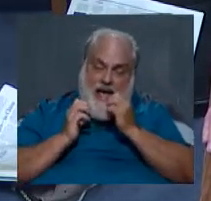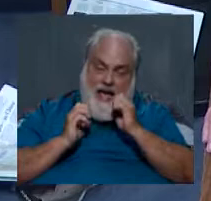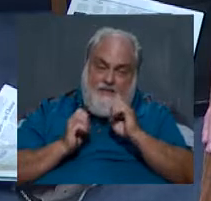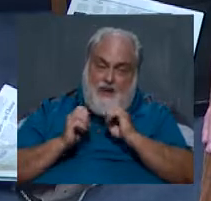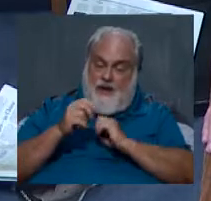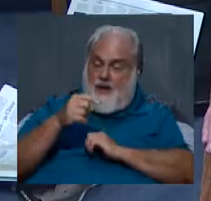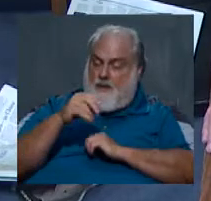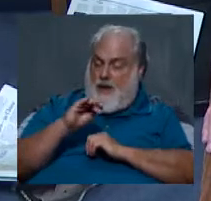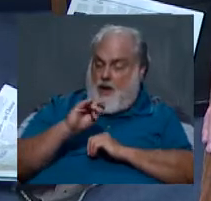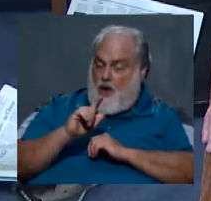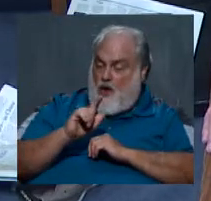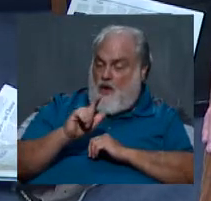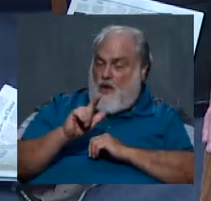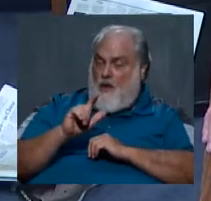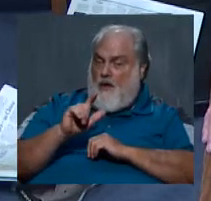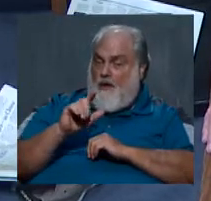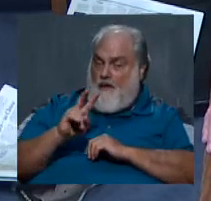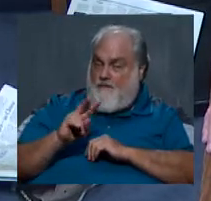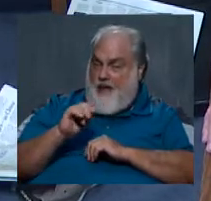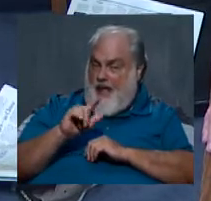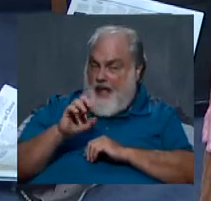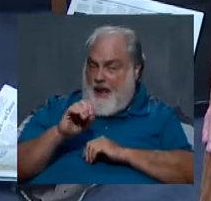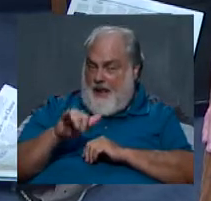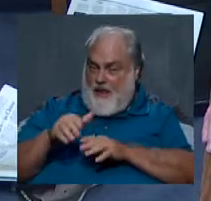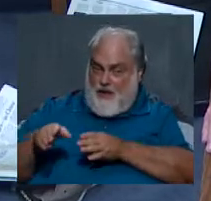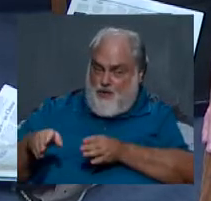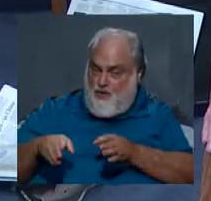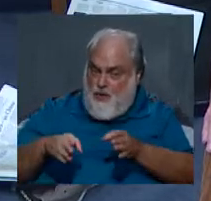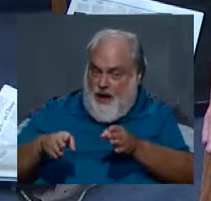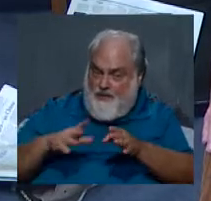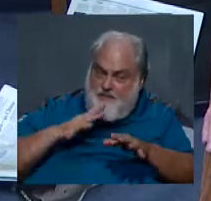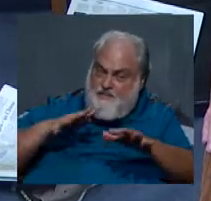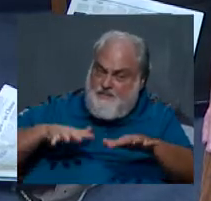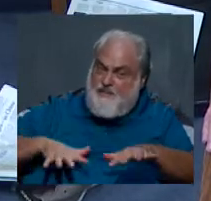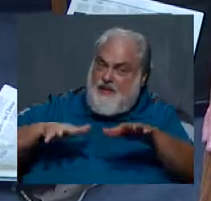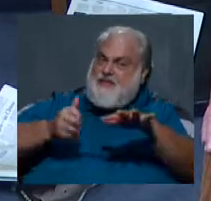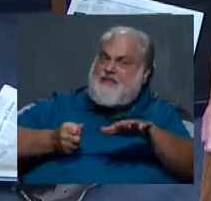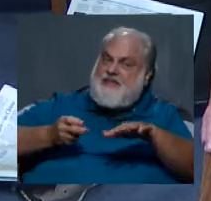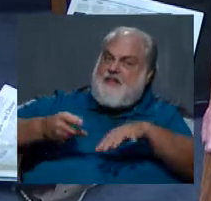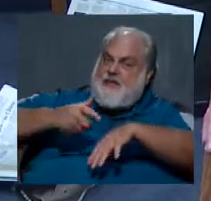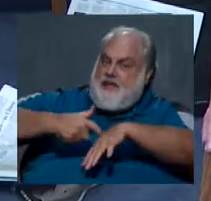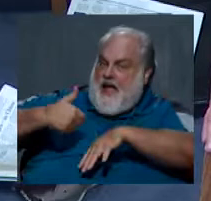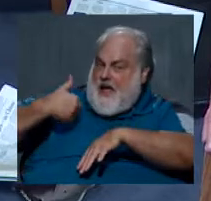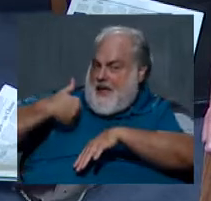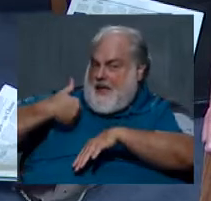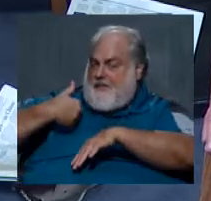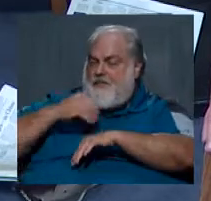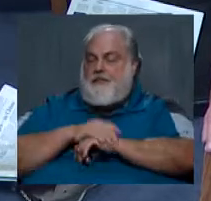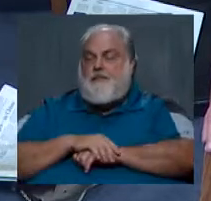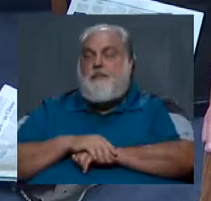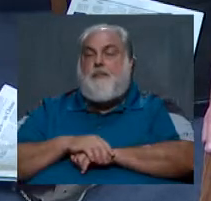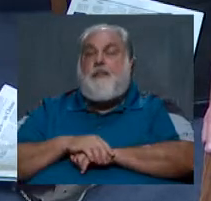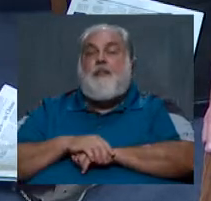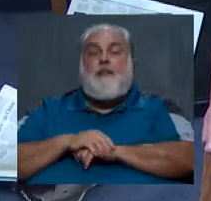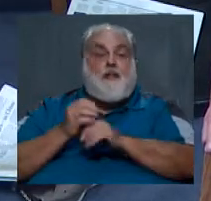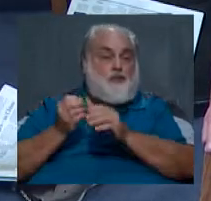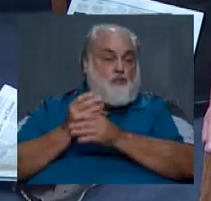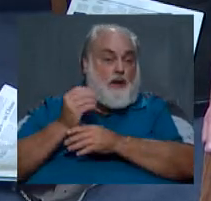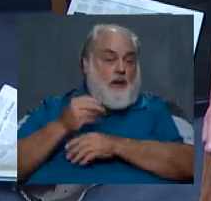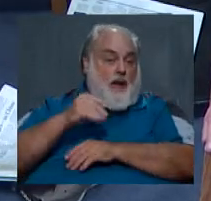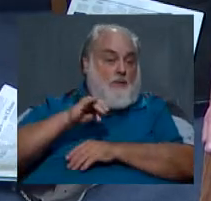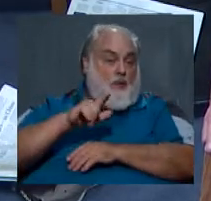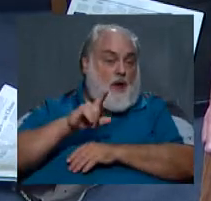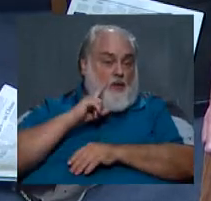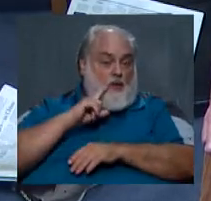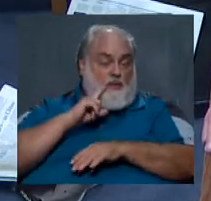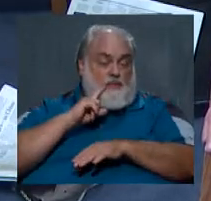in the last few years, and it's getting worse as this area has developed. This spring, after a particularly heavy rain, it was underwater